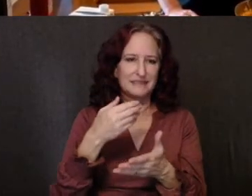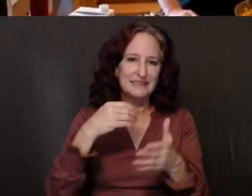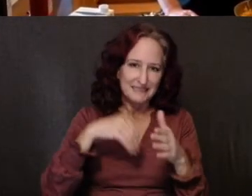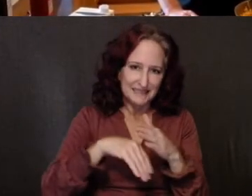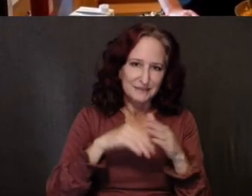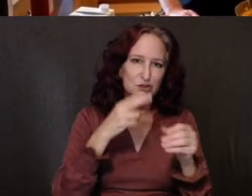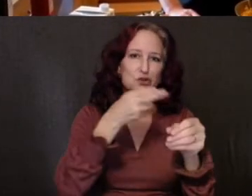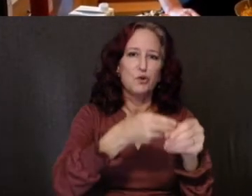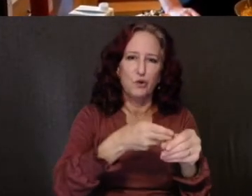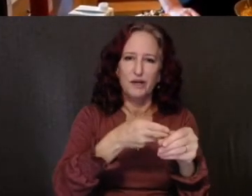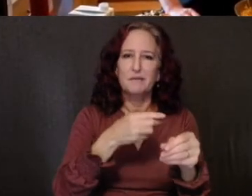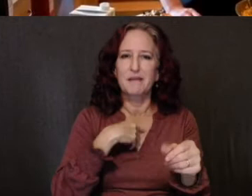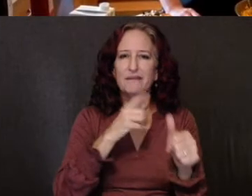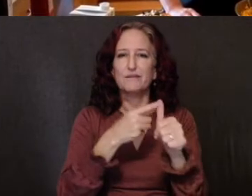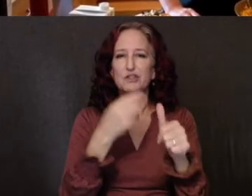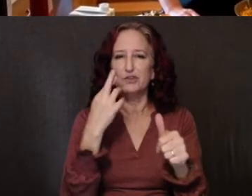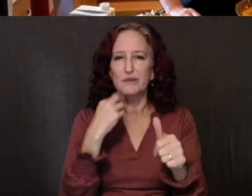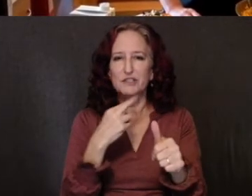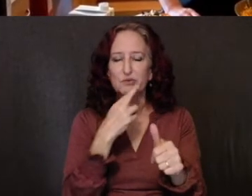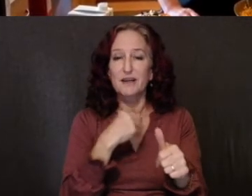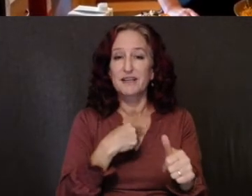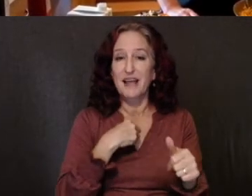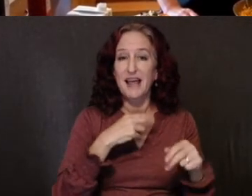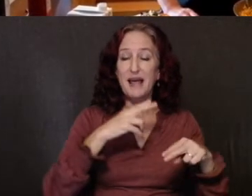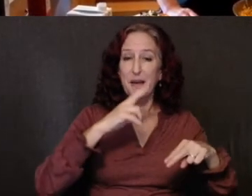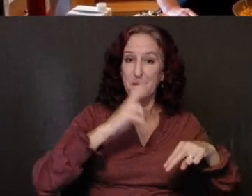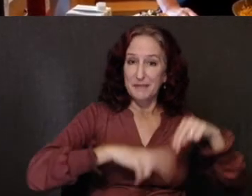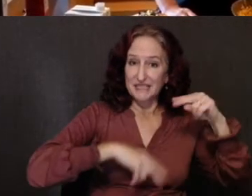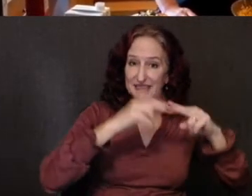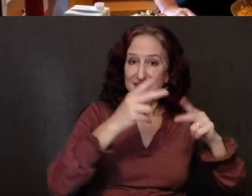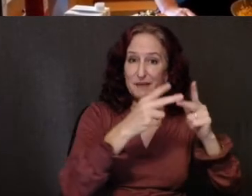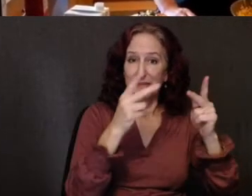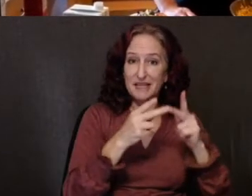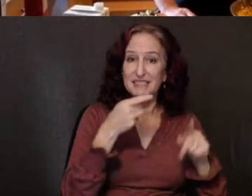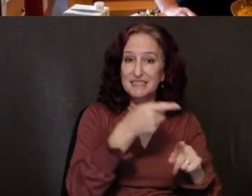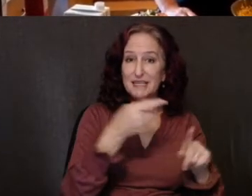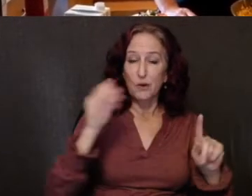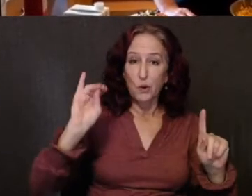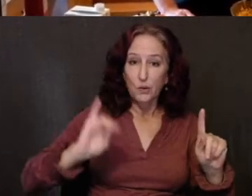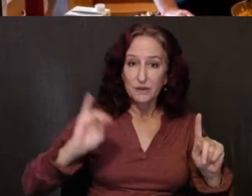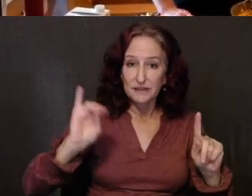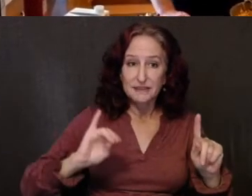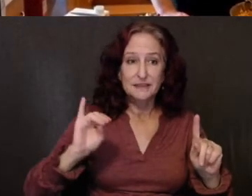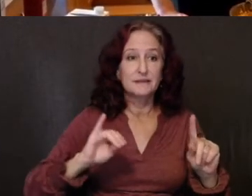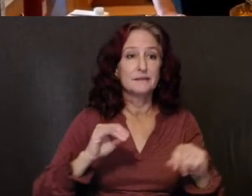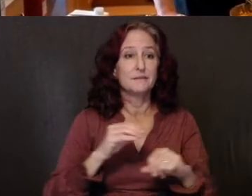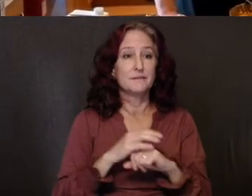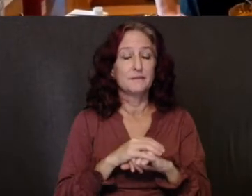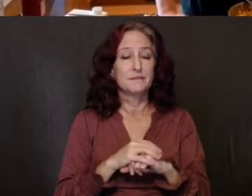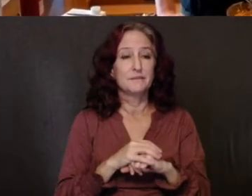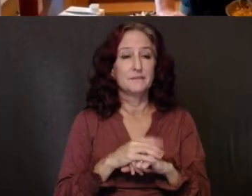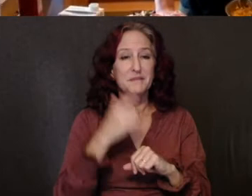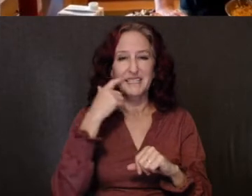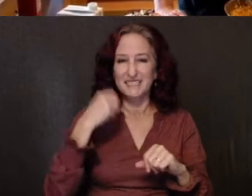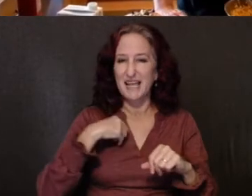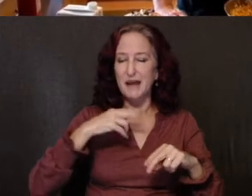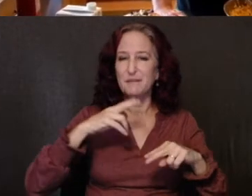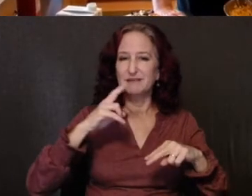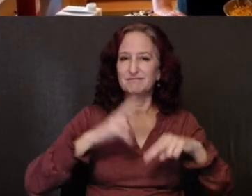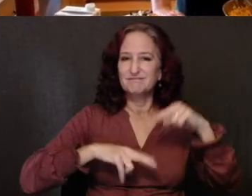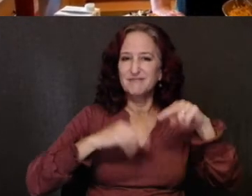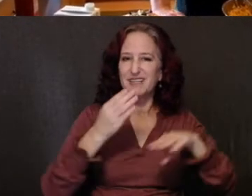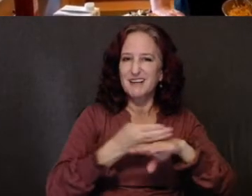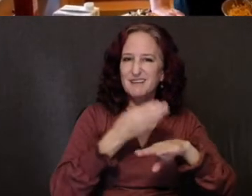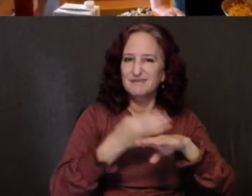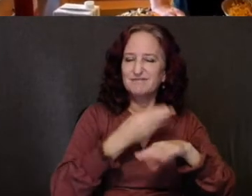and cooking for them. And about 10 years ago, I bought into my first restaurant I'm a construction, you know, I do carpentry. So